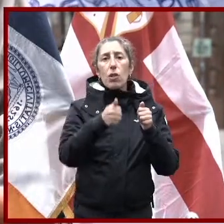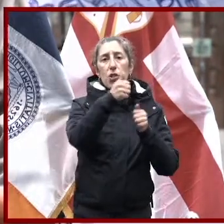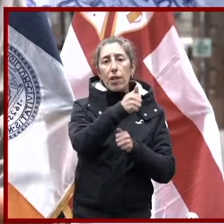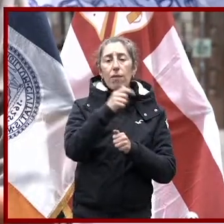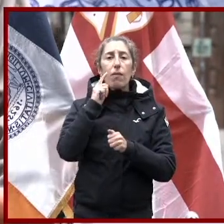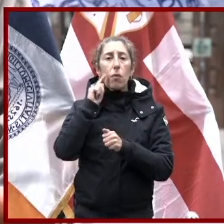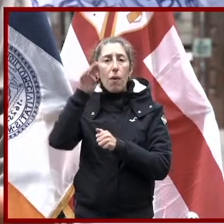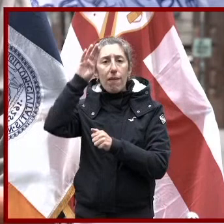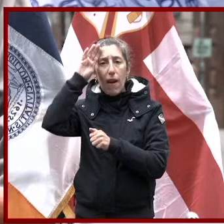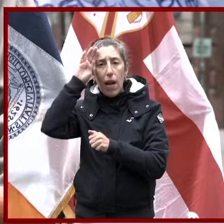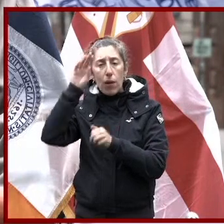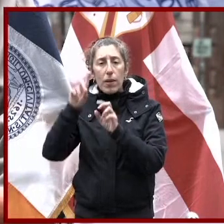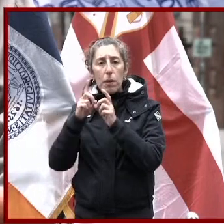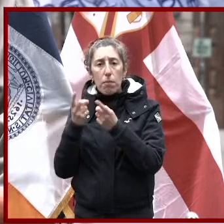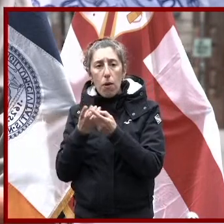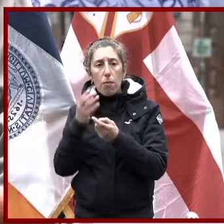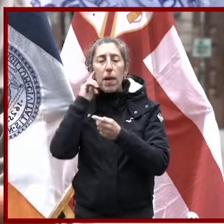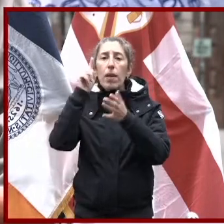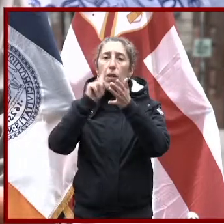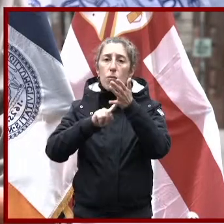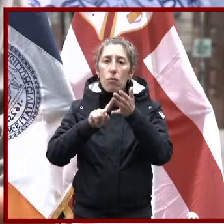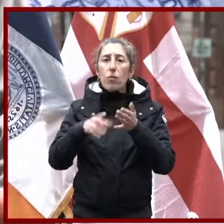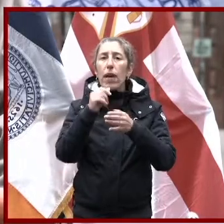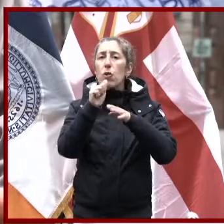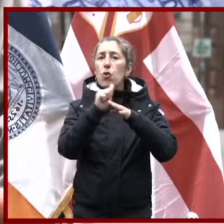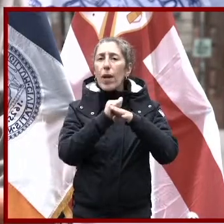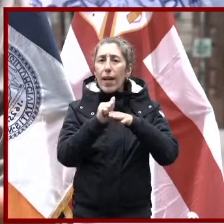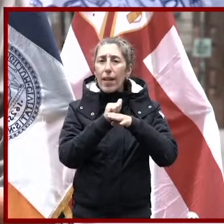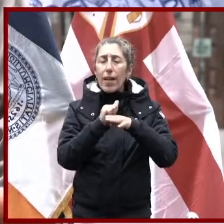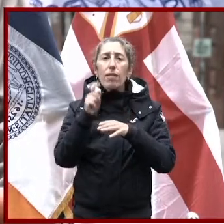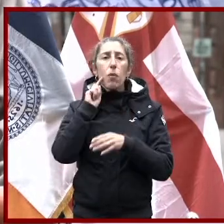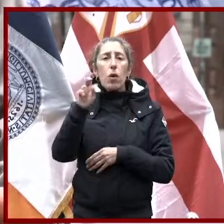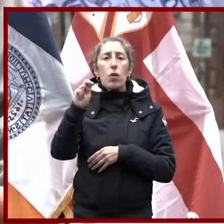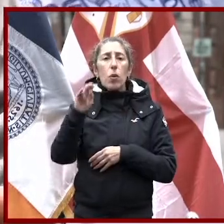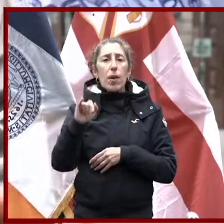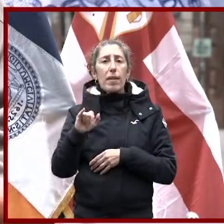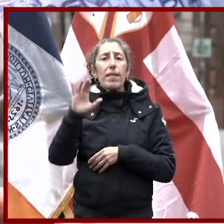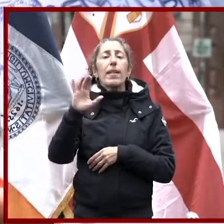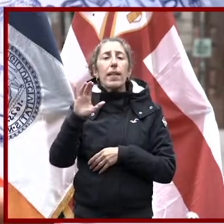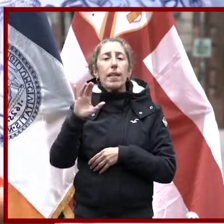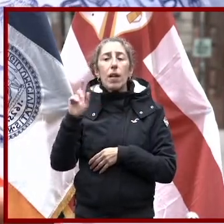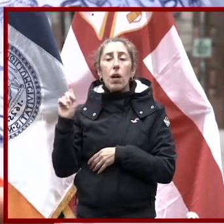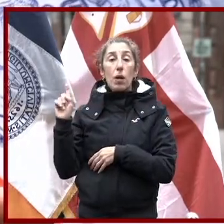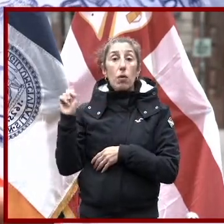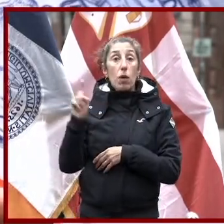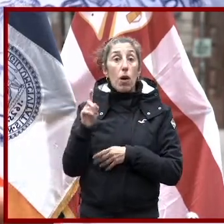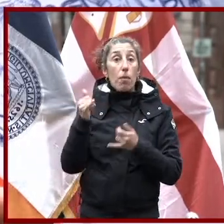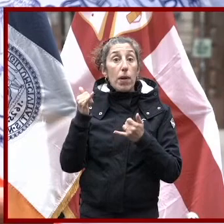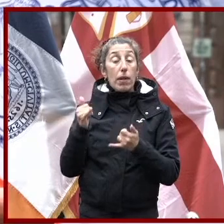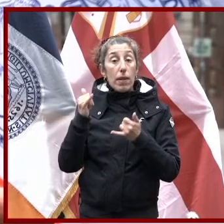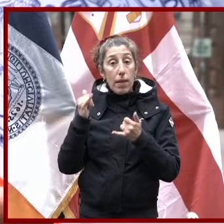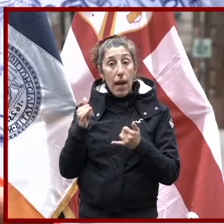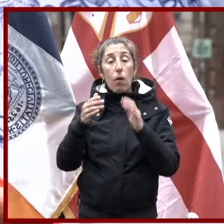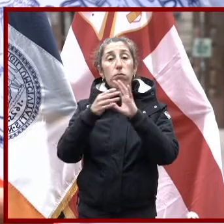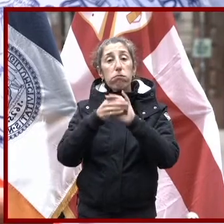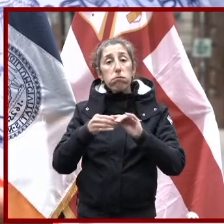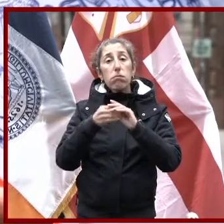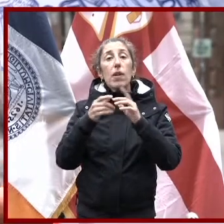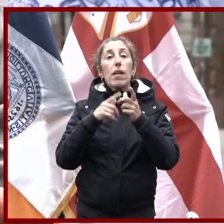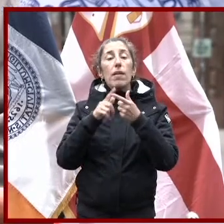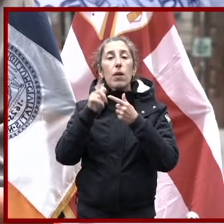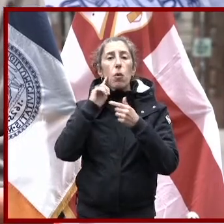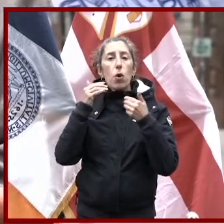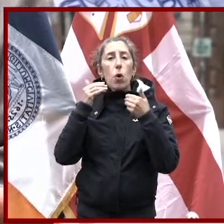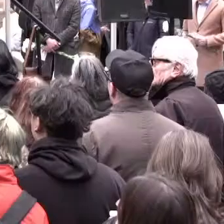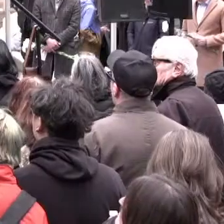Training Academy for the Fire Department of New York City, to say a few words before raising the ladder on